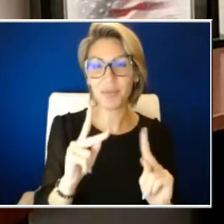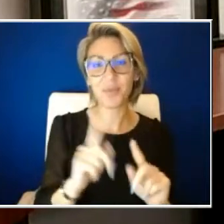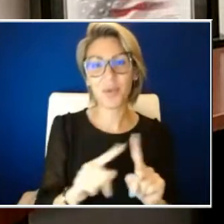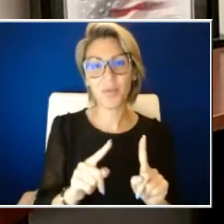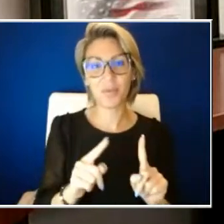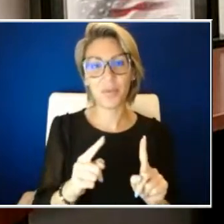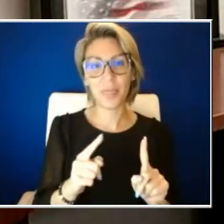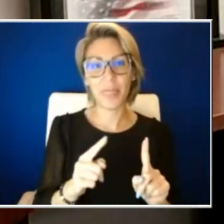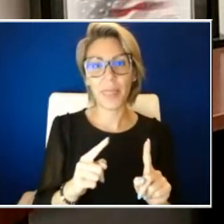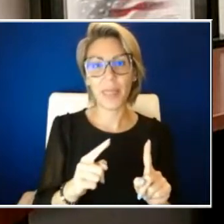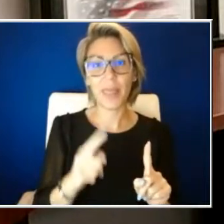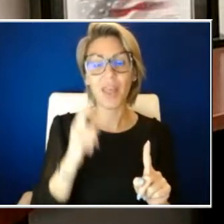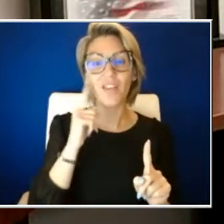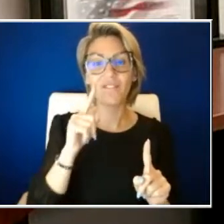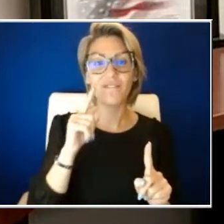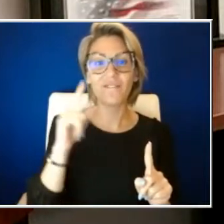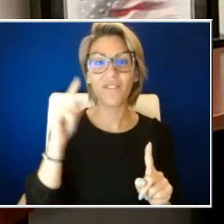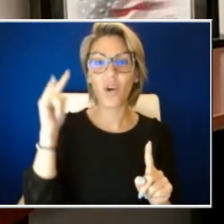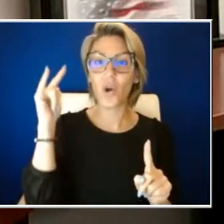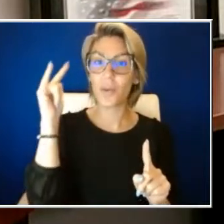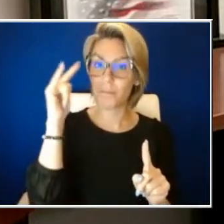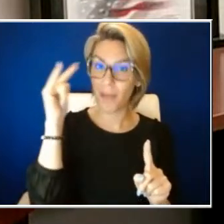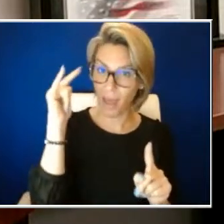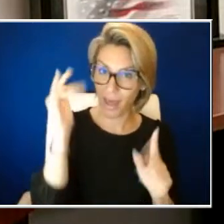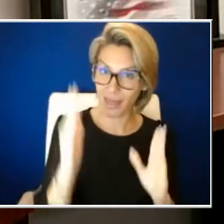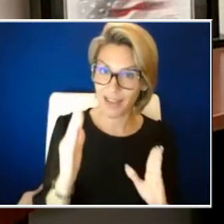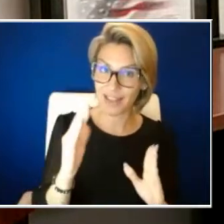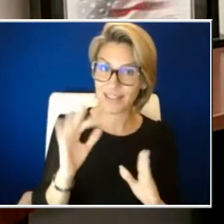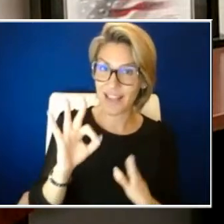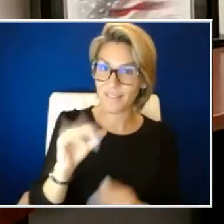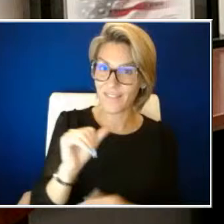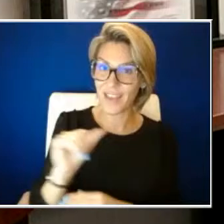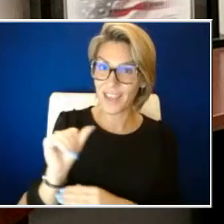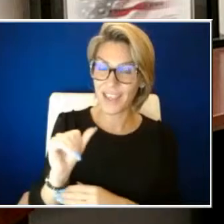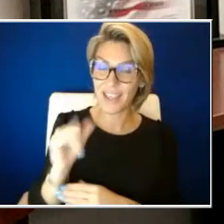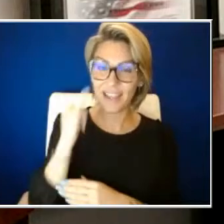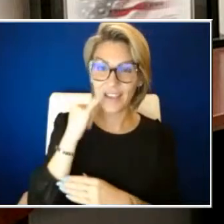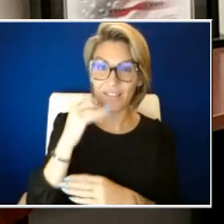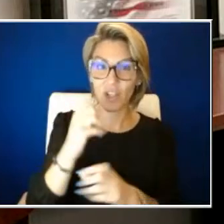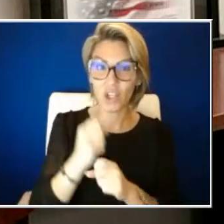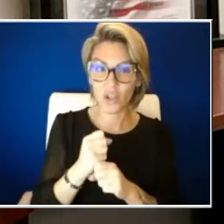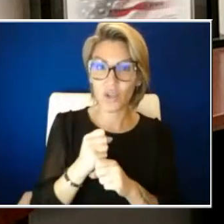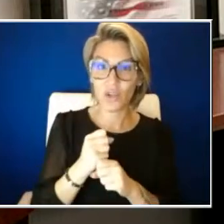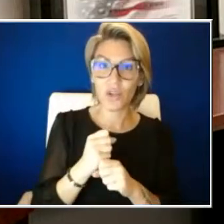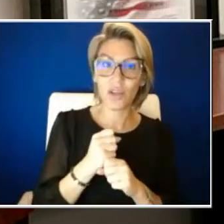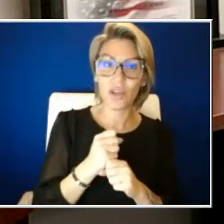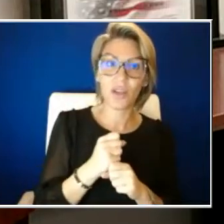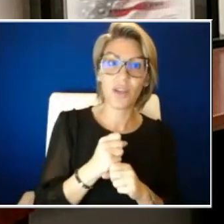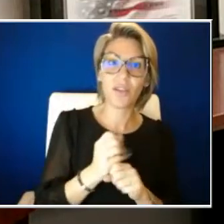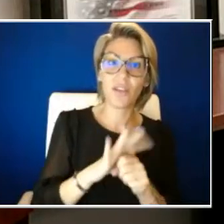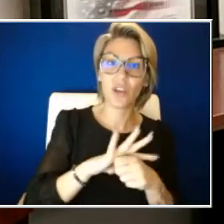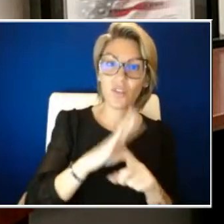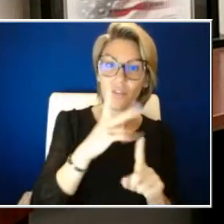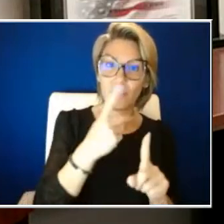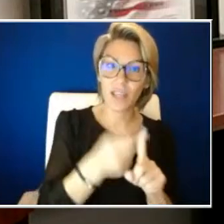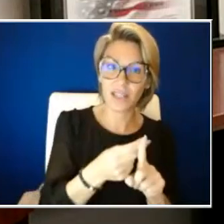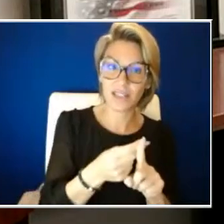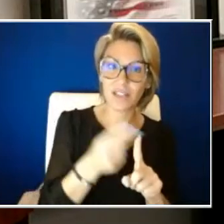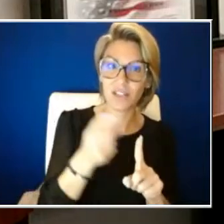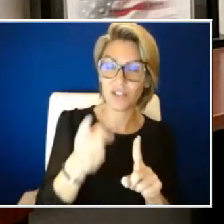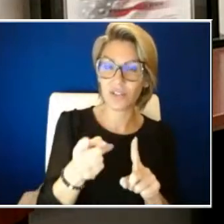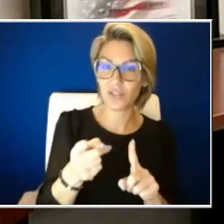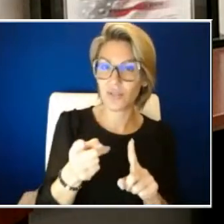amazingly for pilots, the FAA says if you get the COVID vaccine, you're grounded for 48 hours. Unlike any